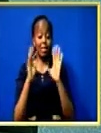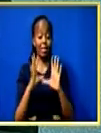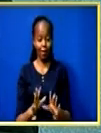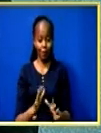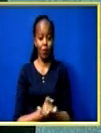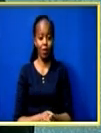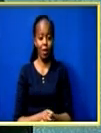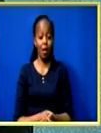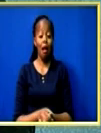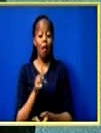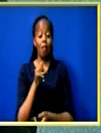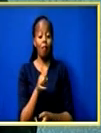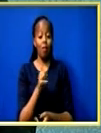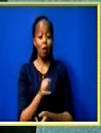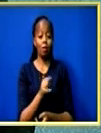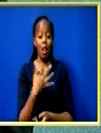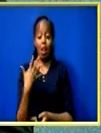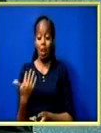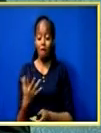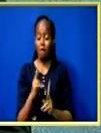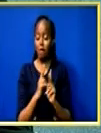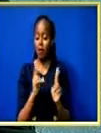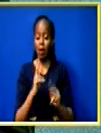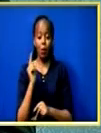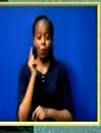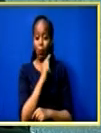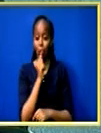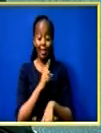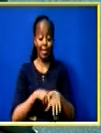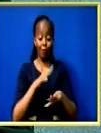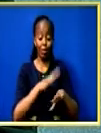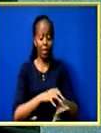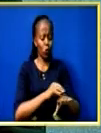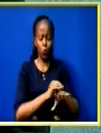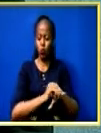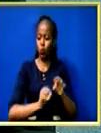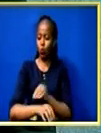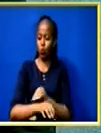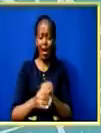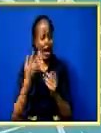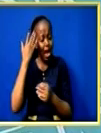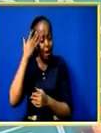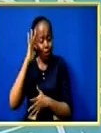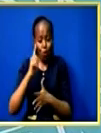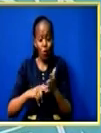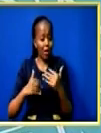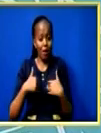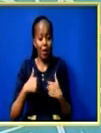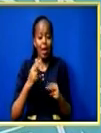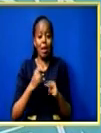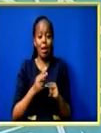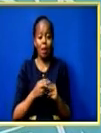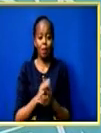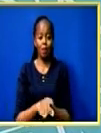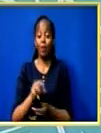Mwalimu, that leaf is very itchy when you touch it. I don't know what it's I'm called. happy. Whistling